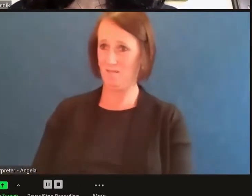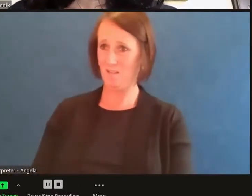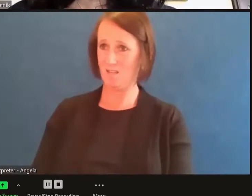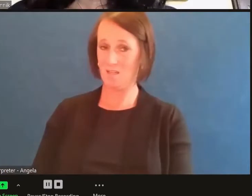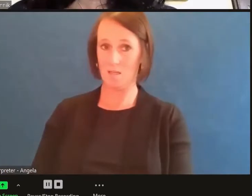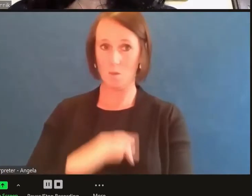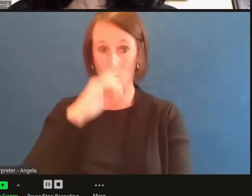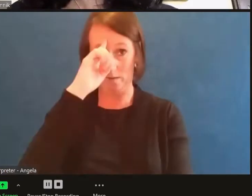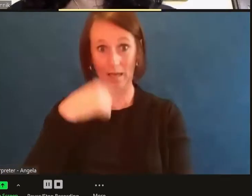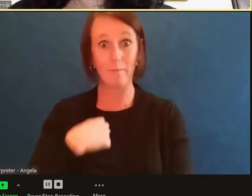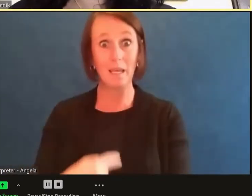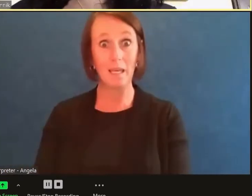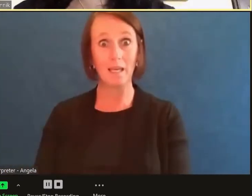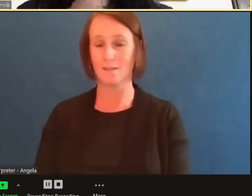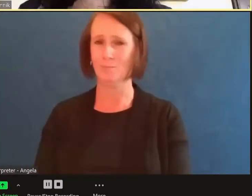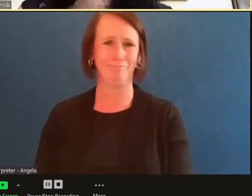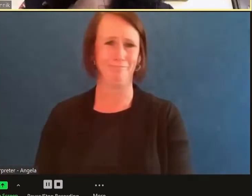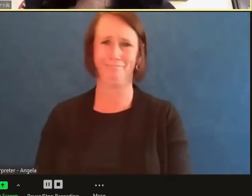immediately.